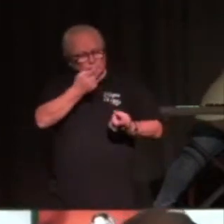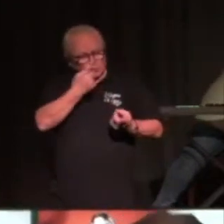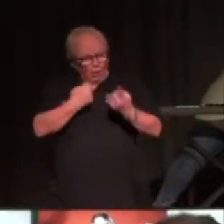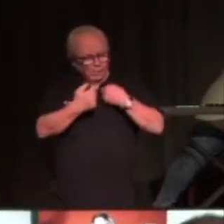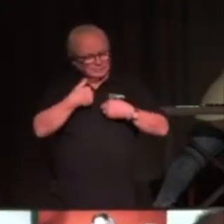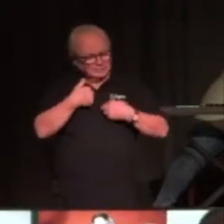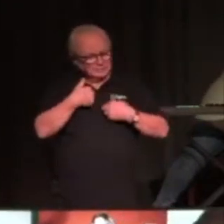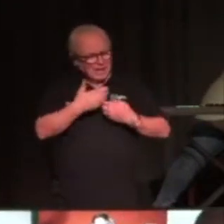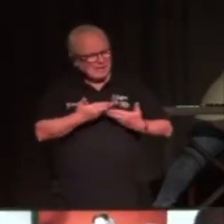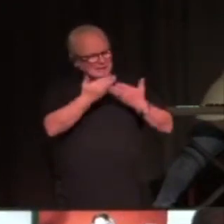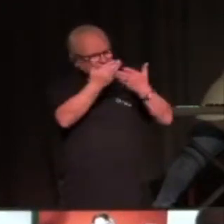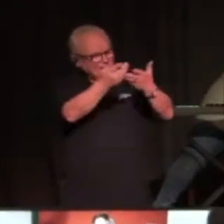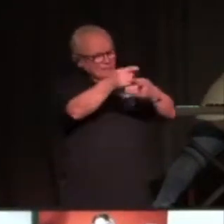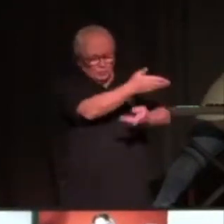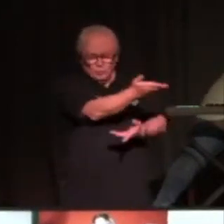To give you food in due season.